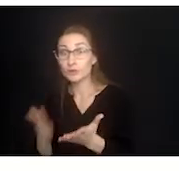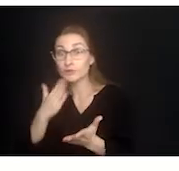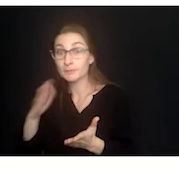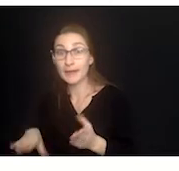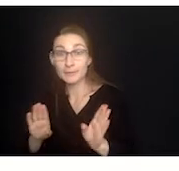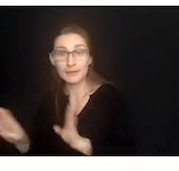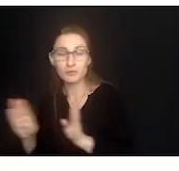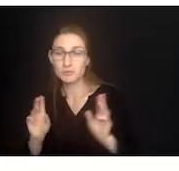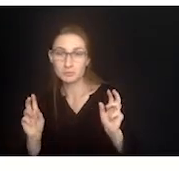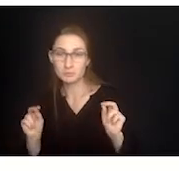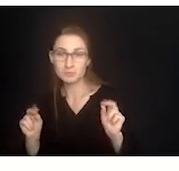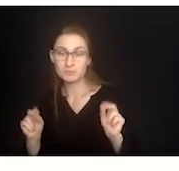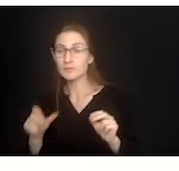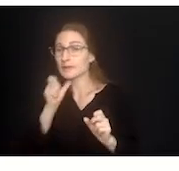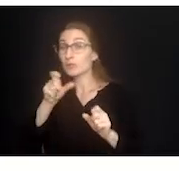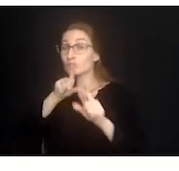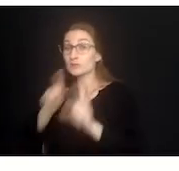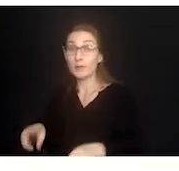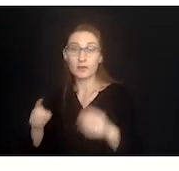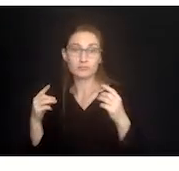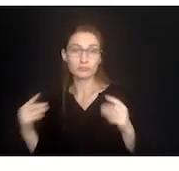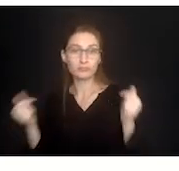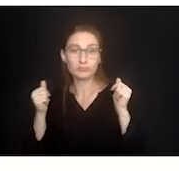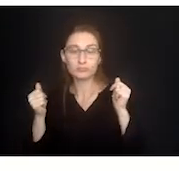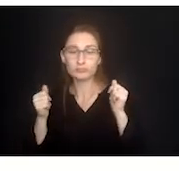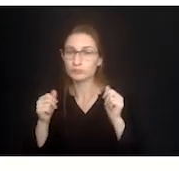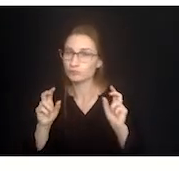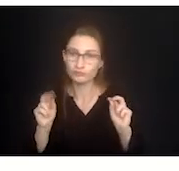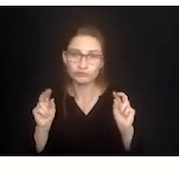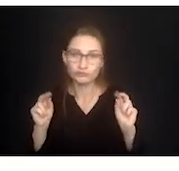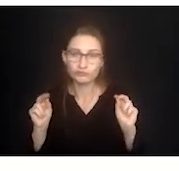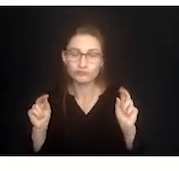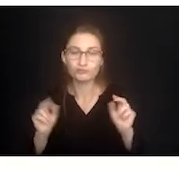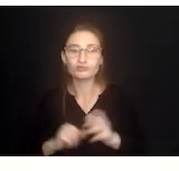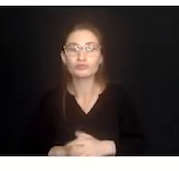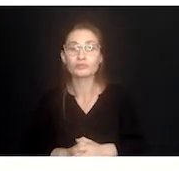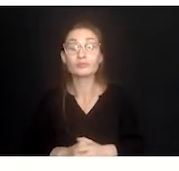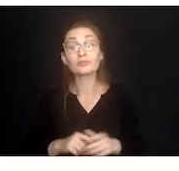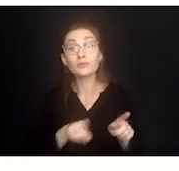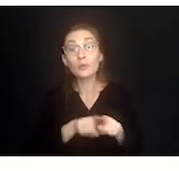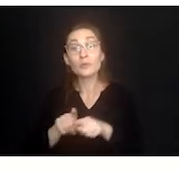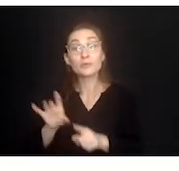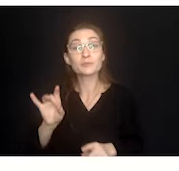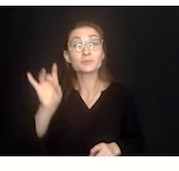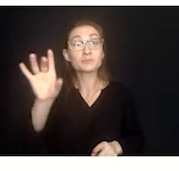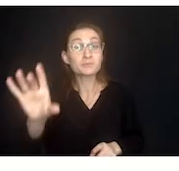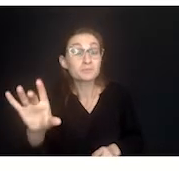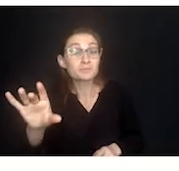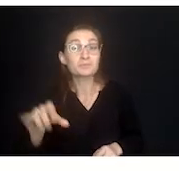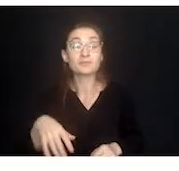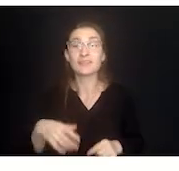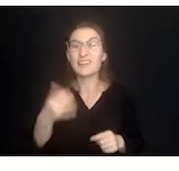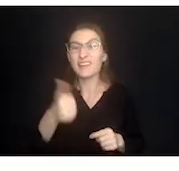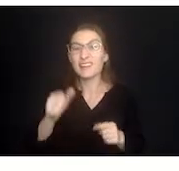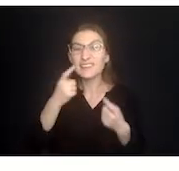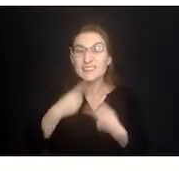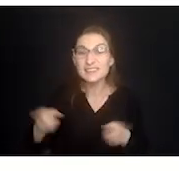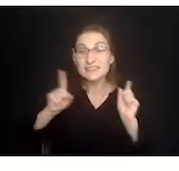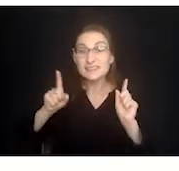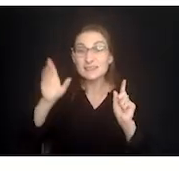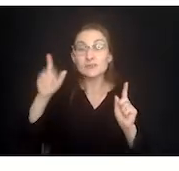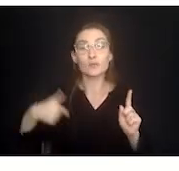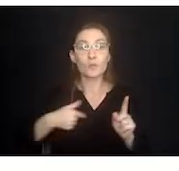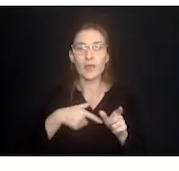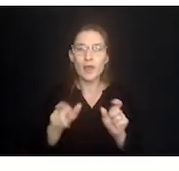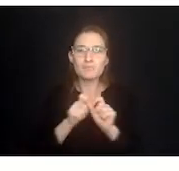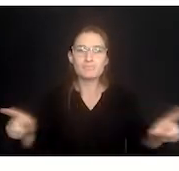Richie's behavior, so we weren't reinforcing it, so that not responding right away, and that we're not responding right away to junk behavior. But we also shared tips and